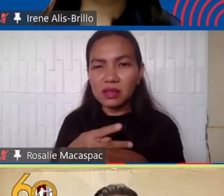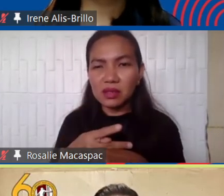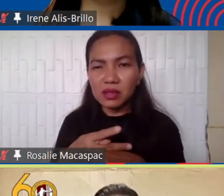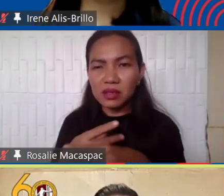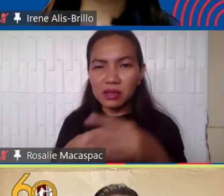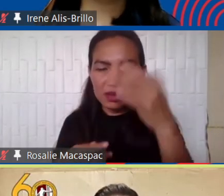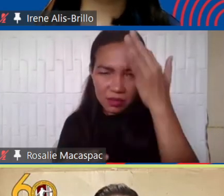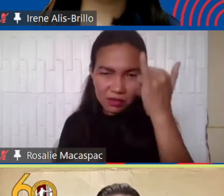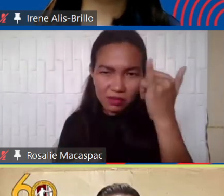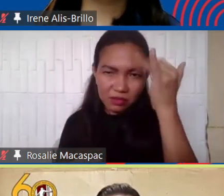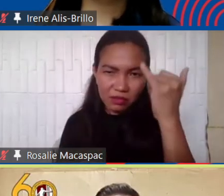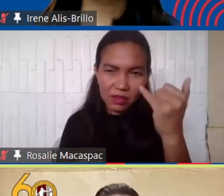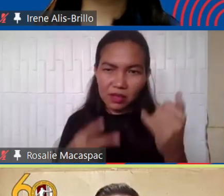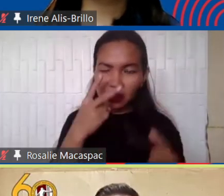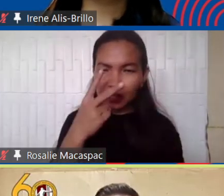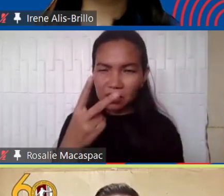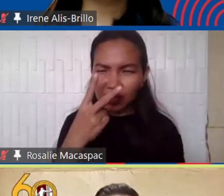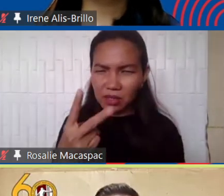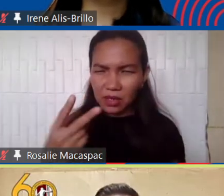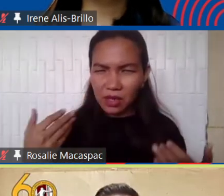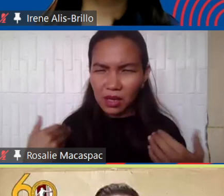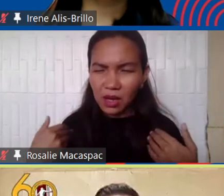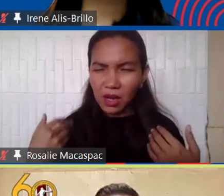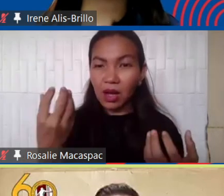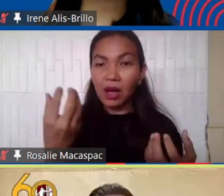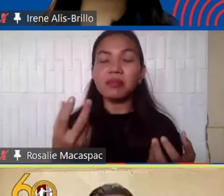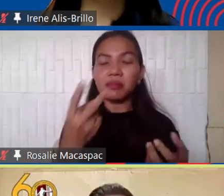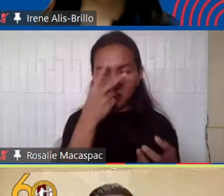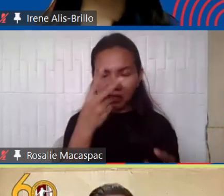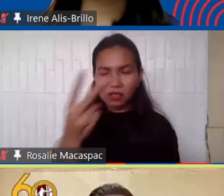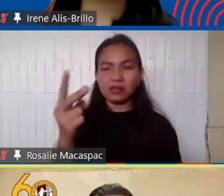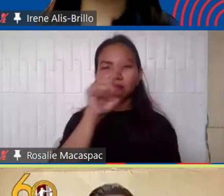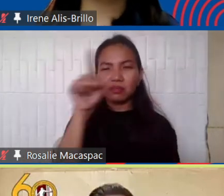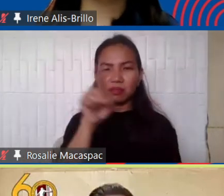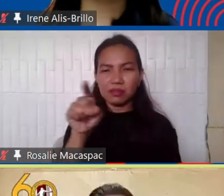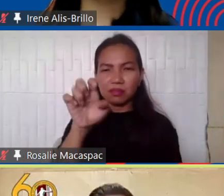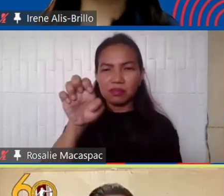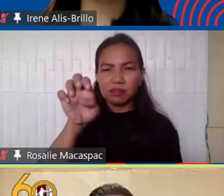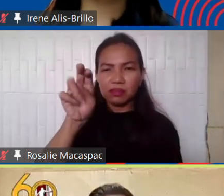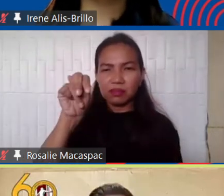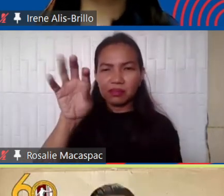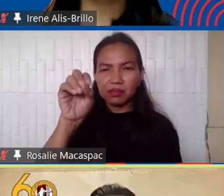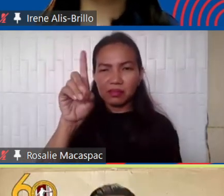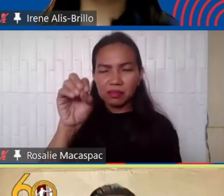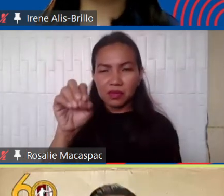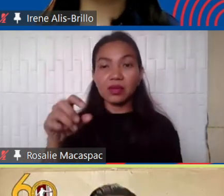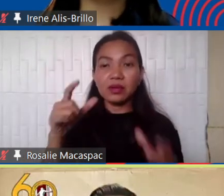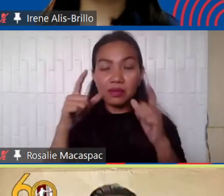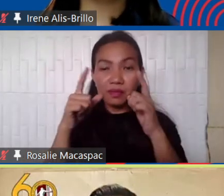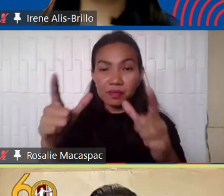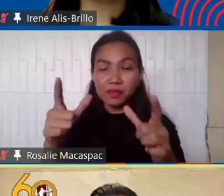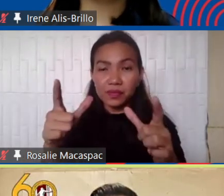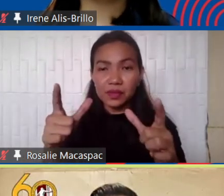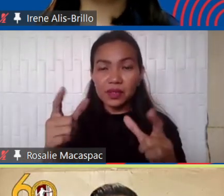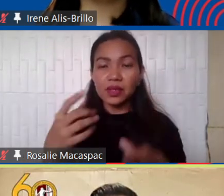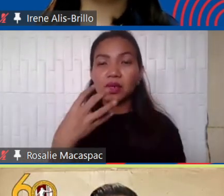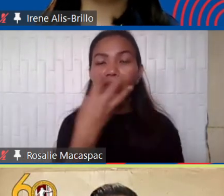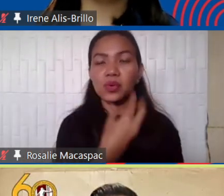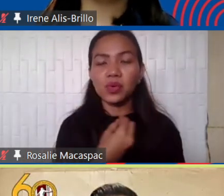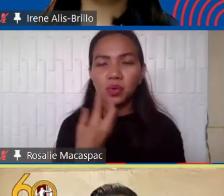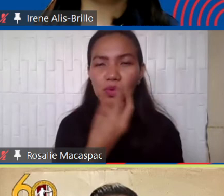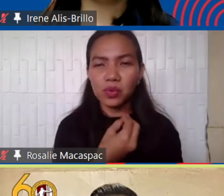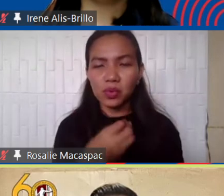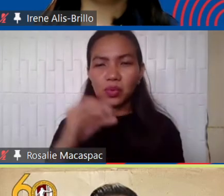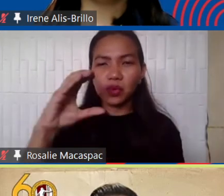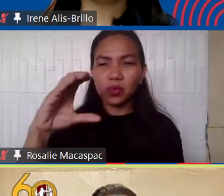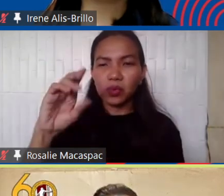see a lot of them in Zenodo. So you need to look at who the